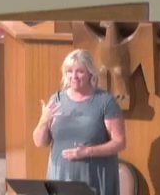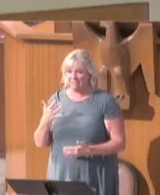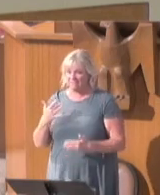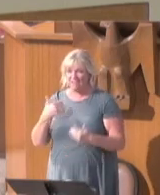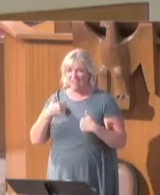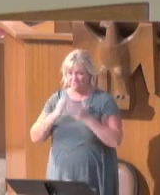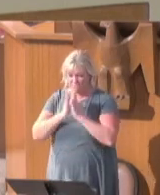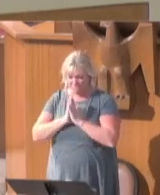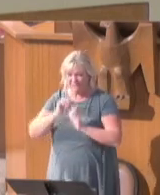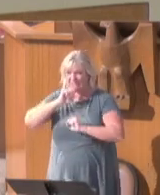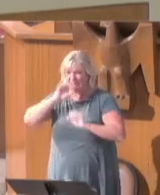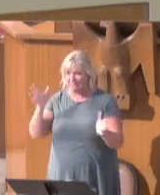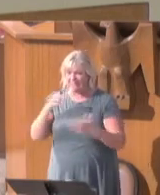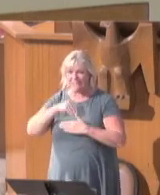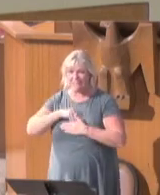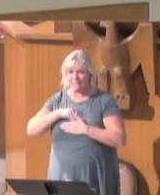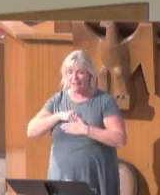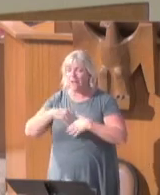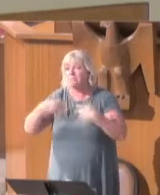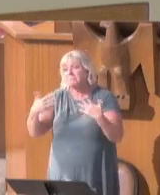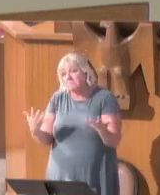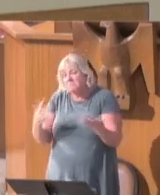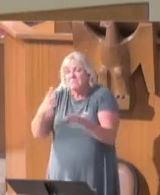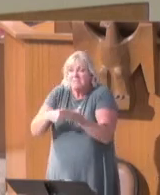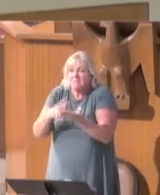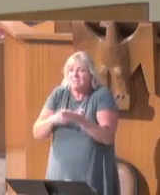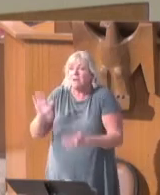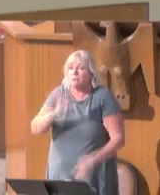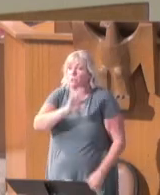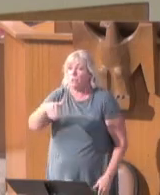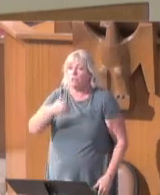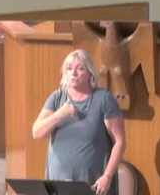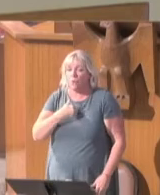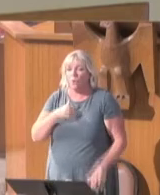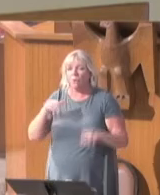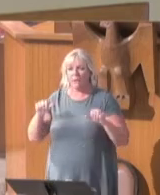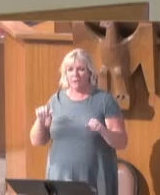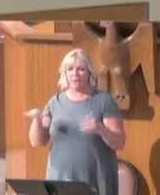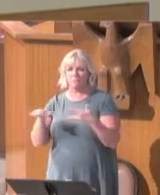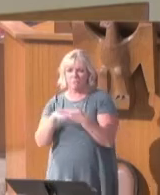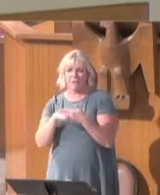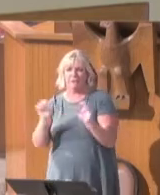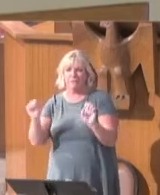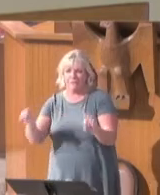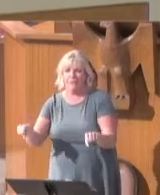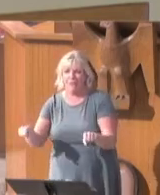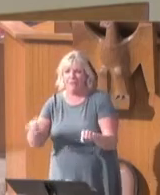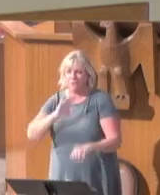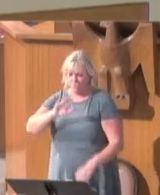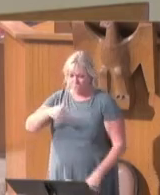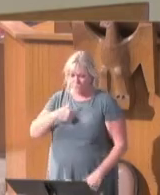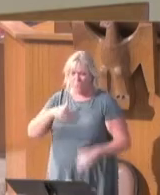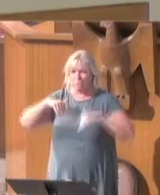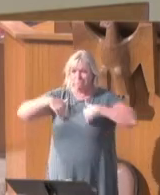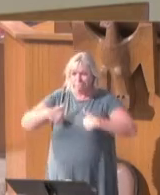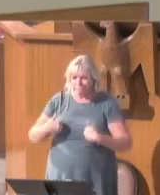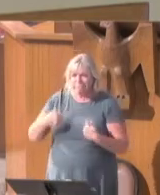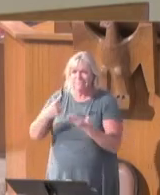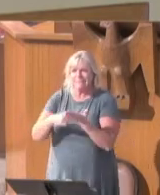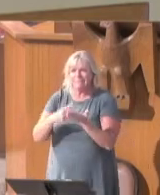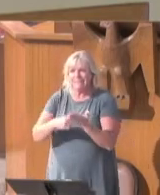in you. Well, some days your soul doesn't need to work so hard. Souls get tired, sick